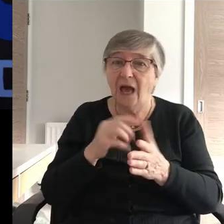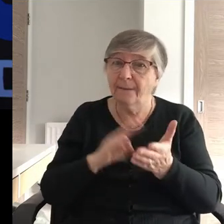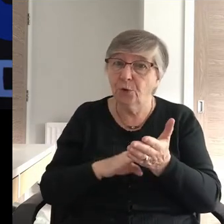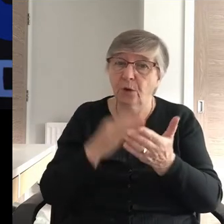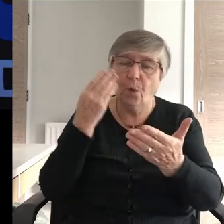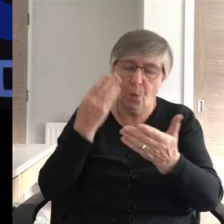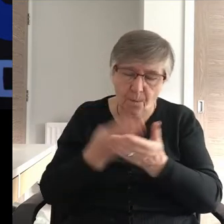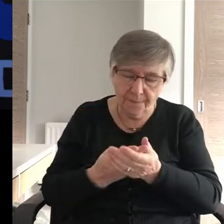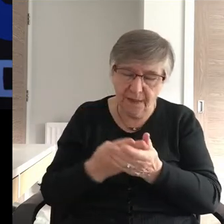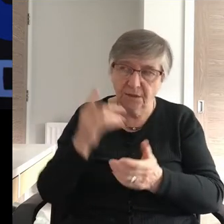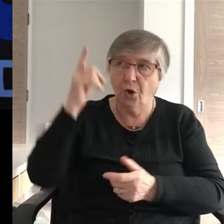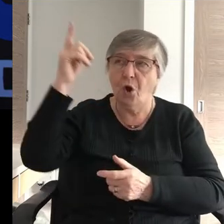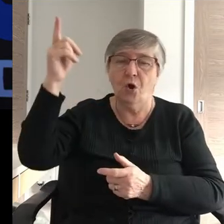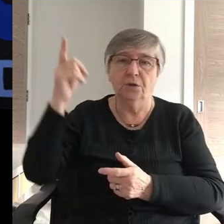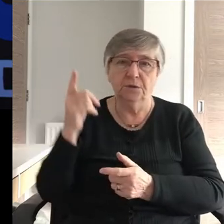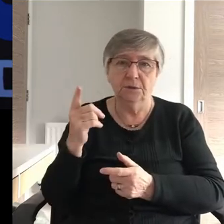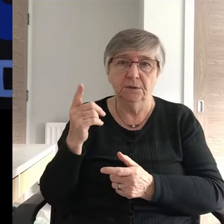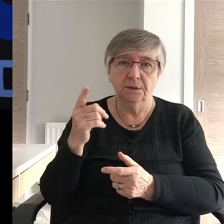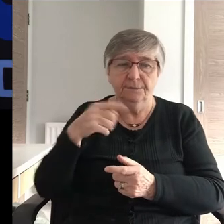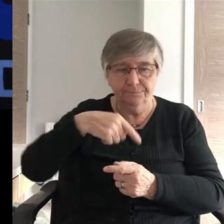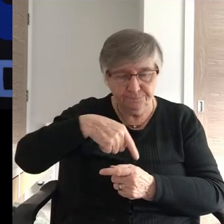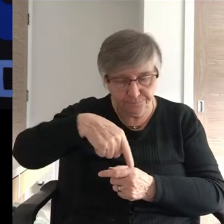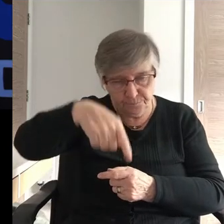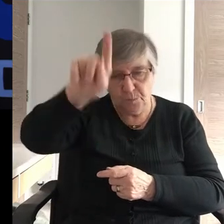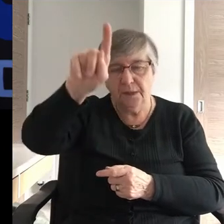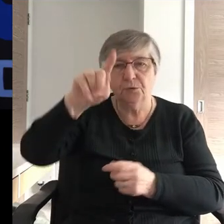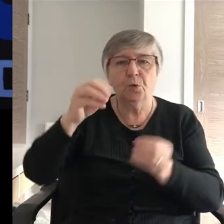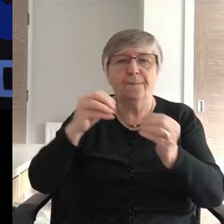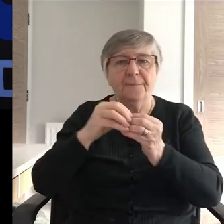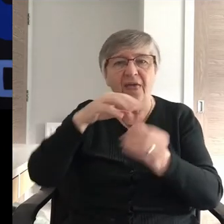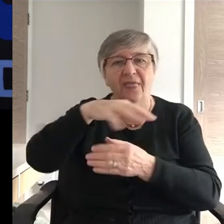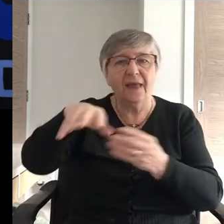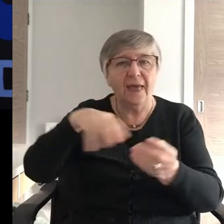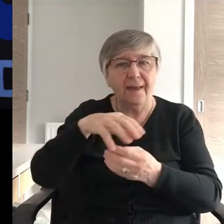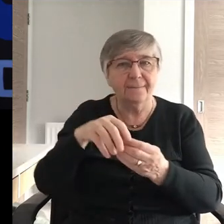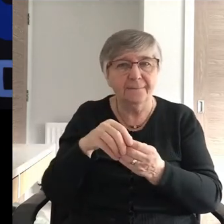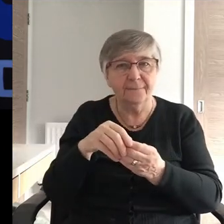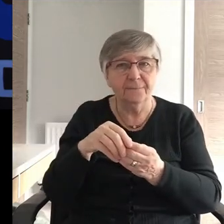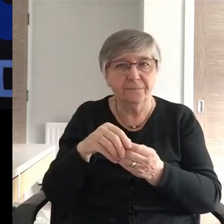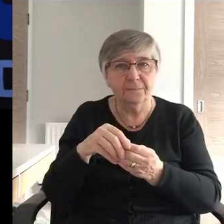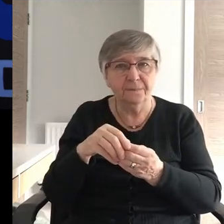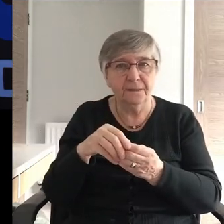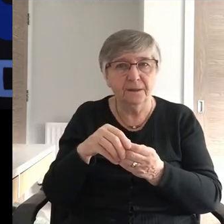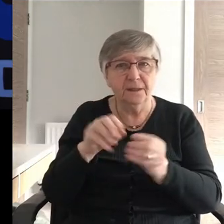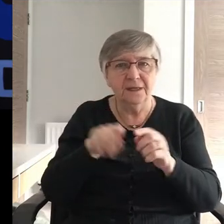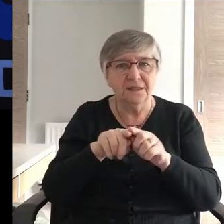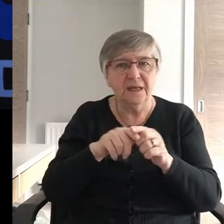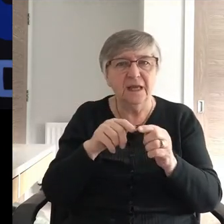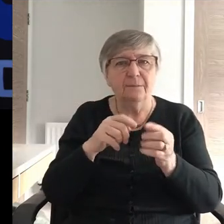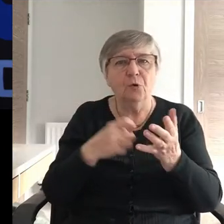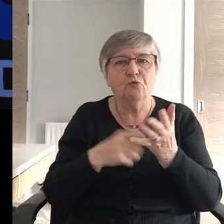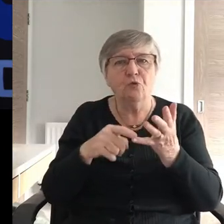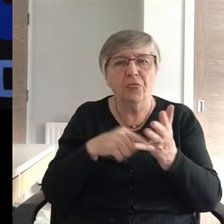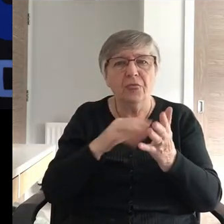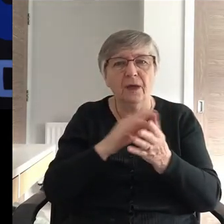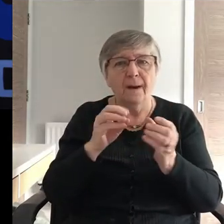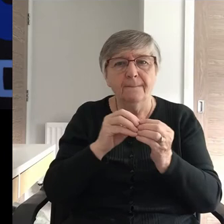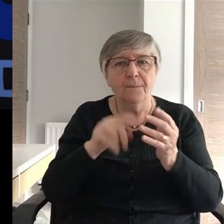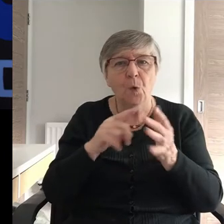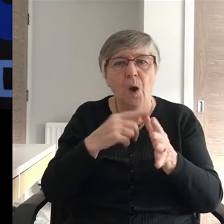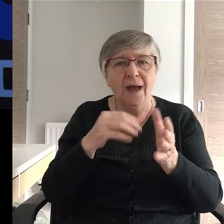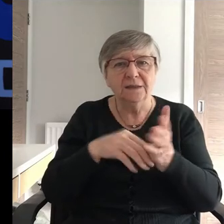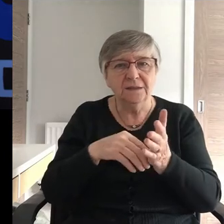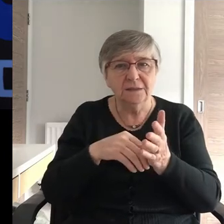was obedient to God. He headed for Bethlehem, the town of Boaz and Ruth, Jesse's parents,